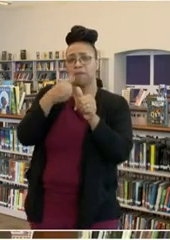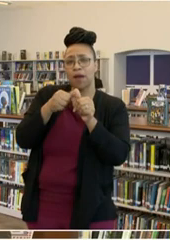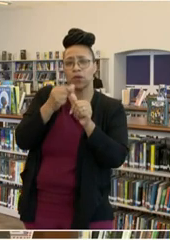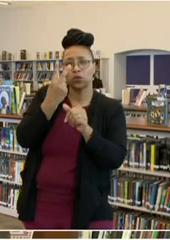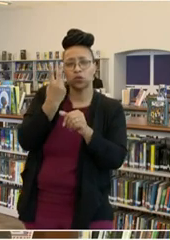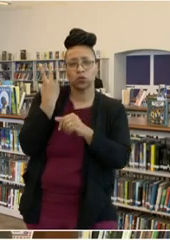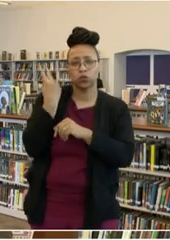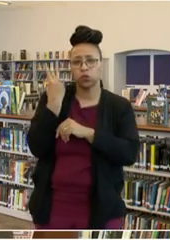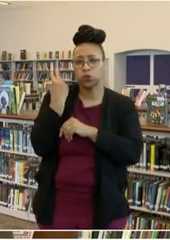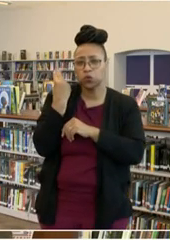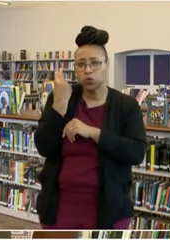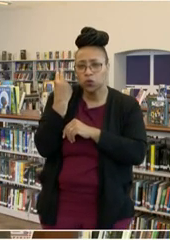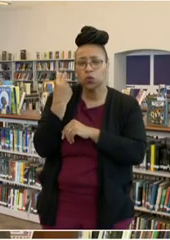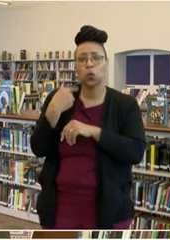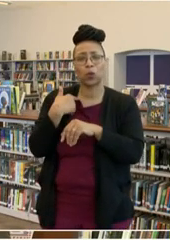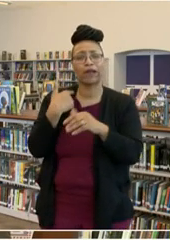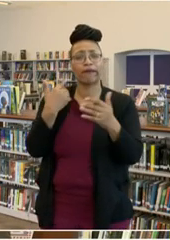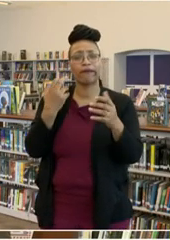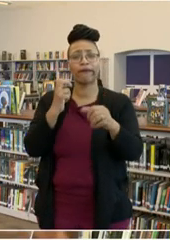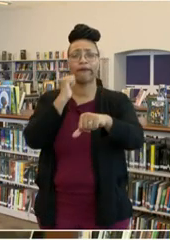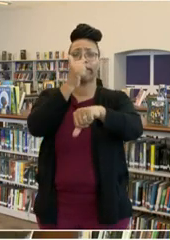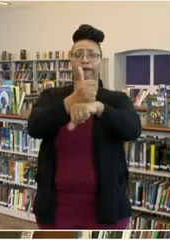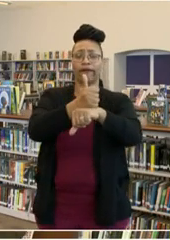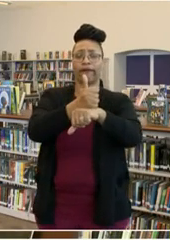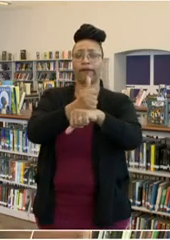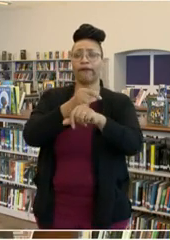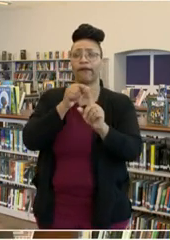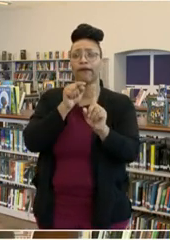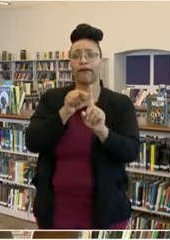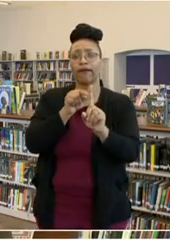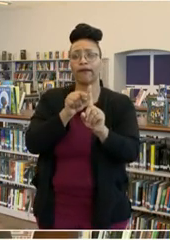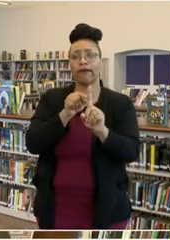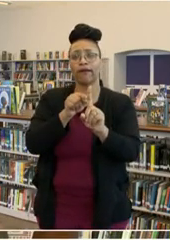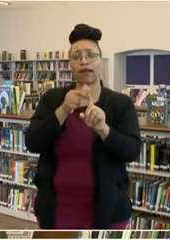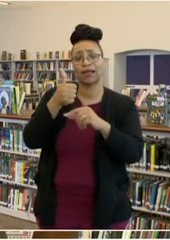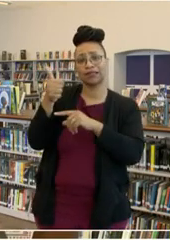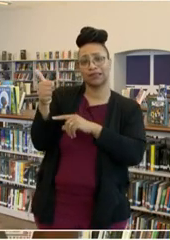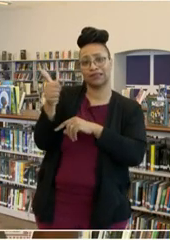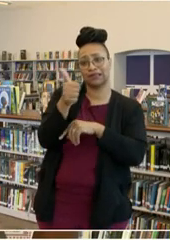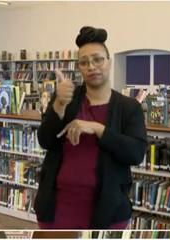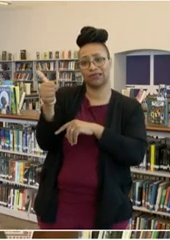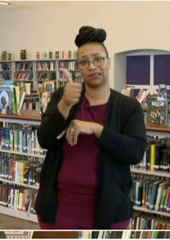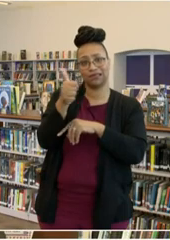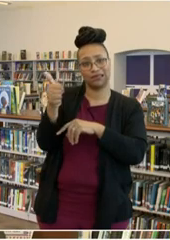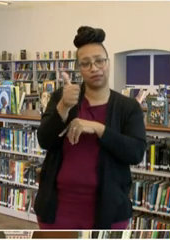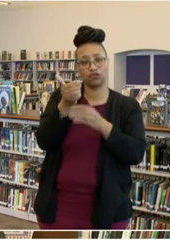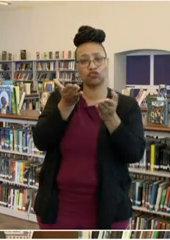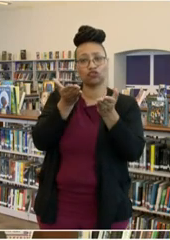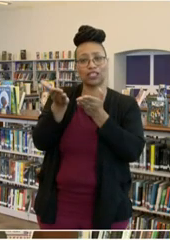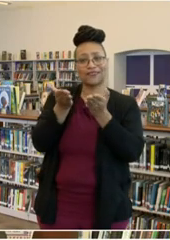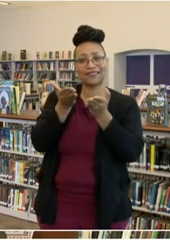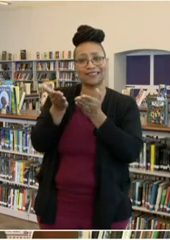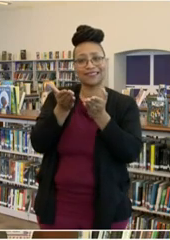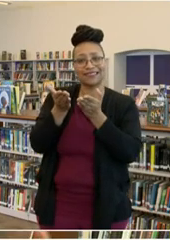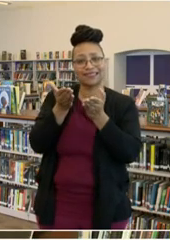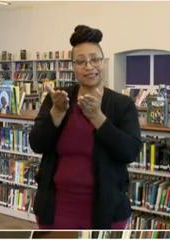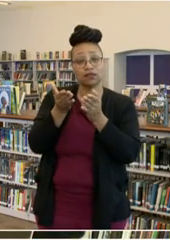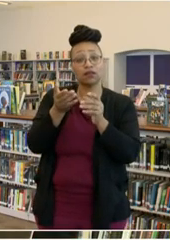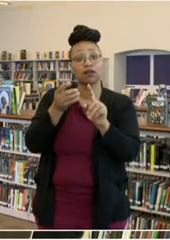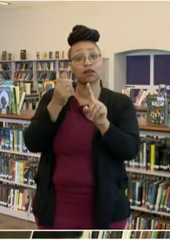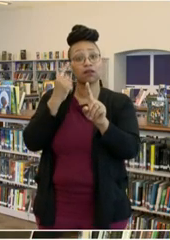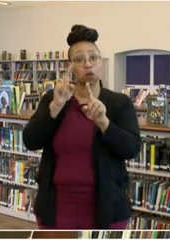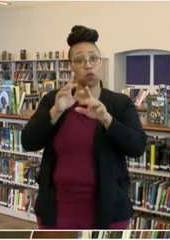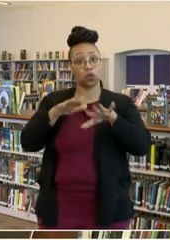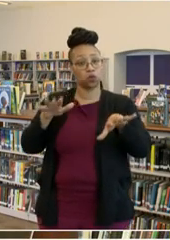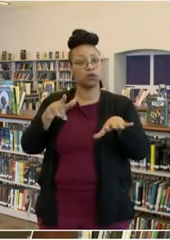transportation service. And having trusted adults along these routes where kids are walking are very important to